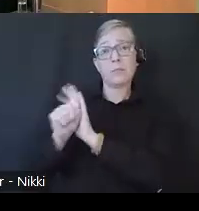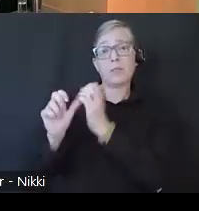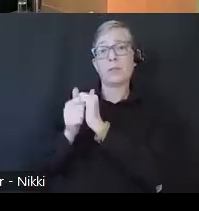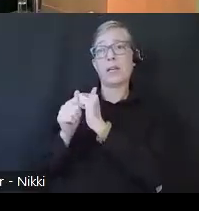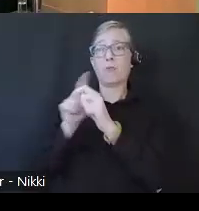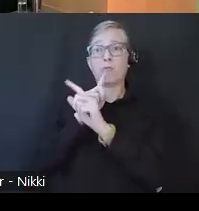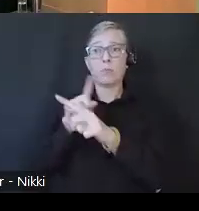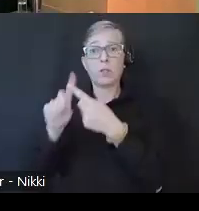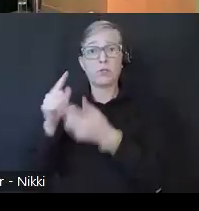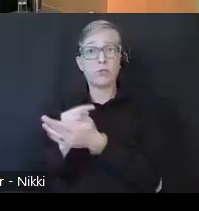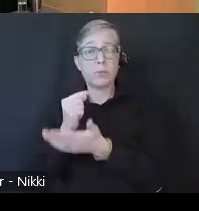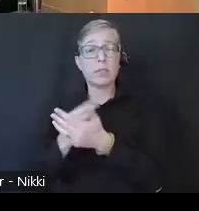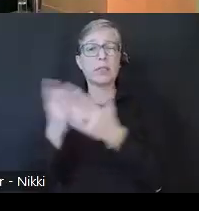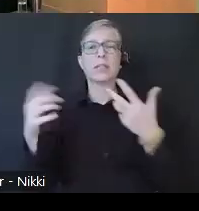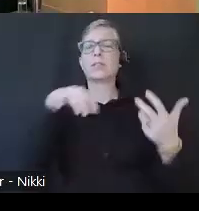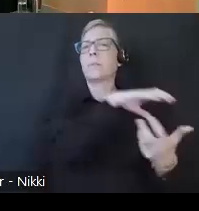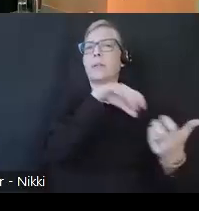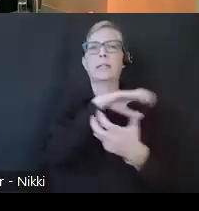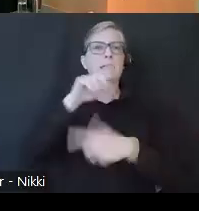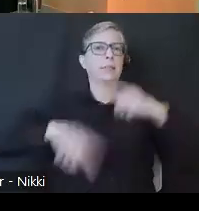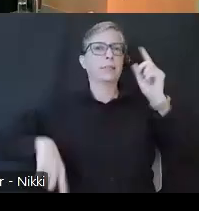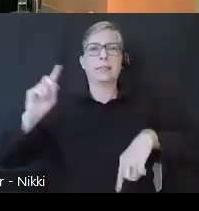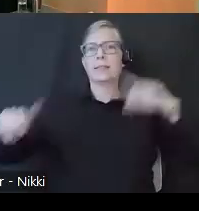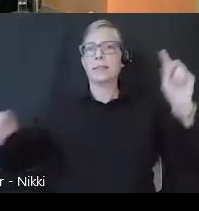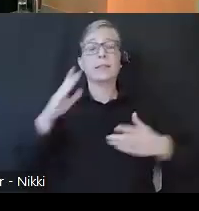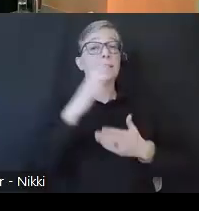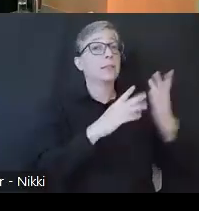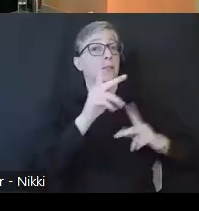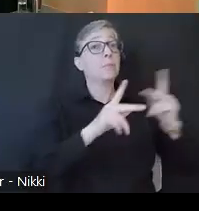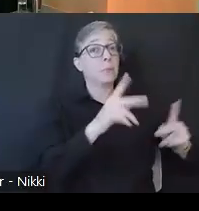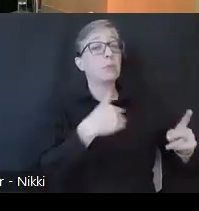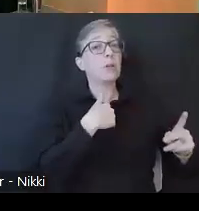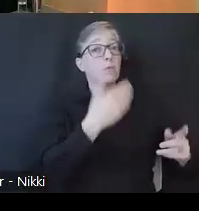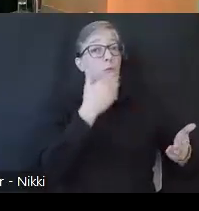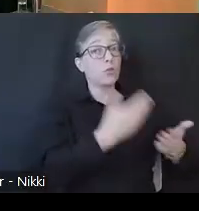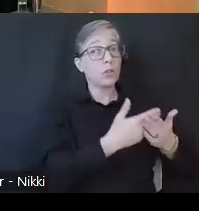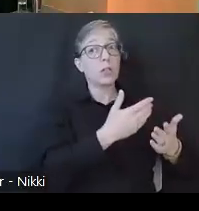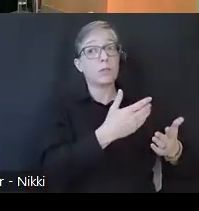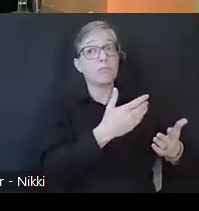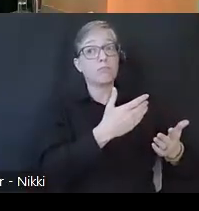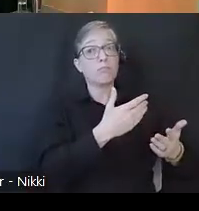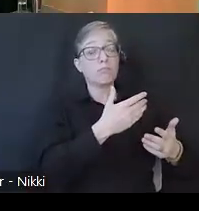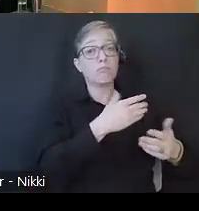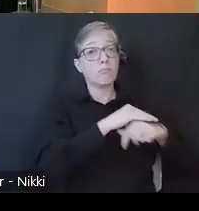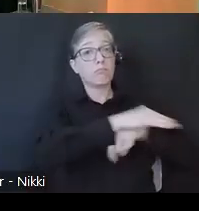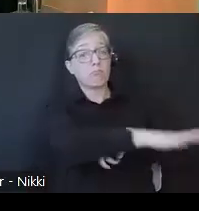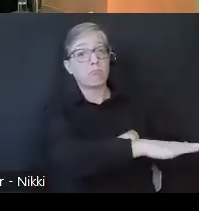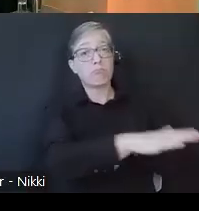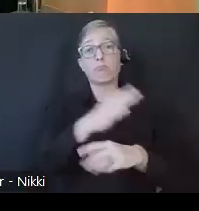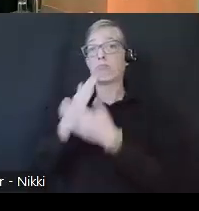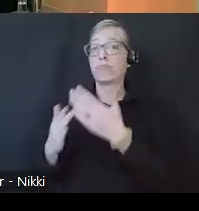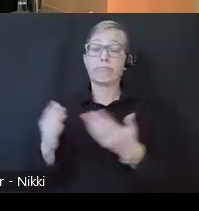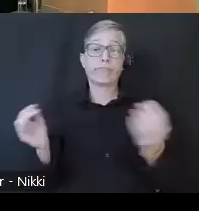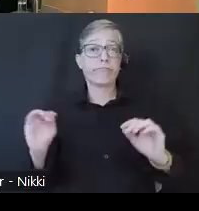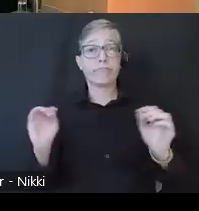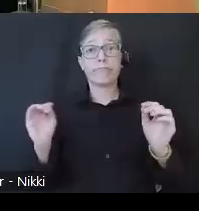board. Some of our subjects report wonderful effects as a result of antipsychotic medications. Others, their symptoms don't seem to be affected.